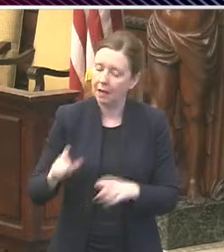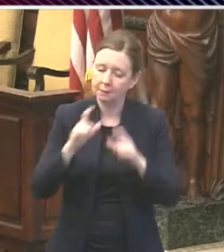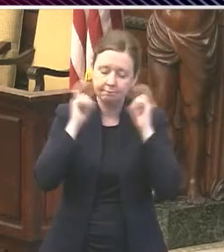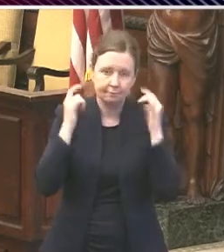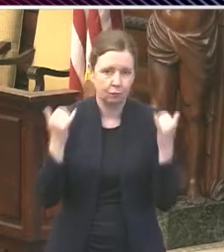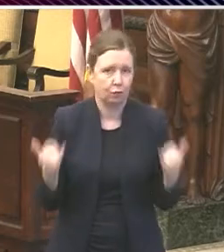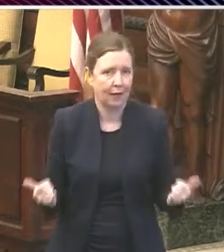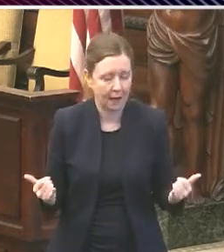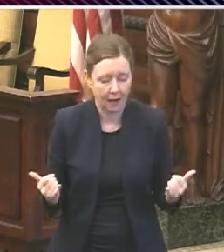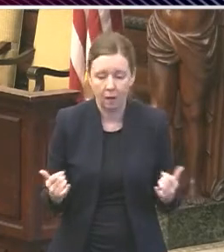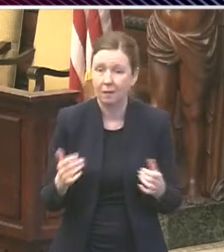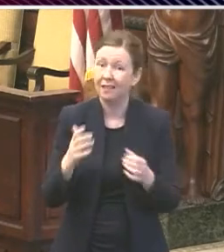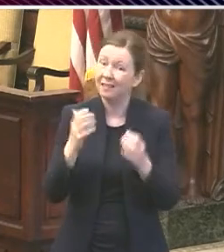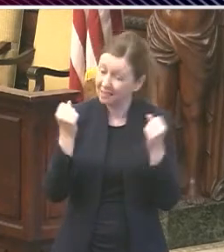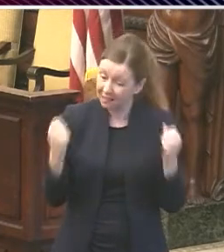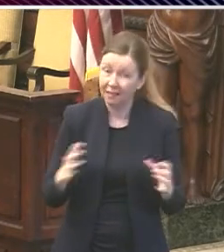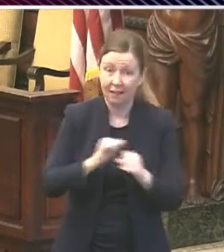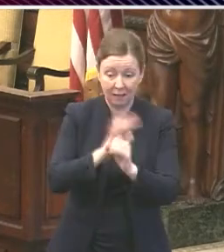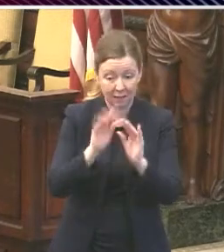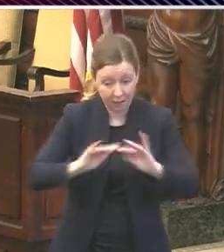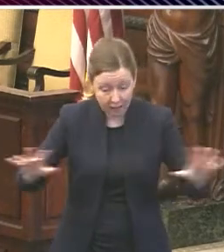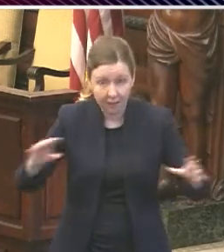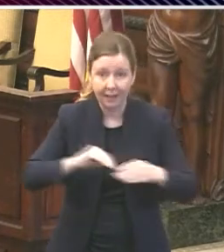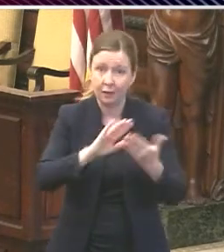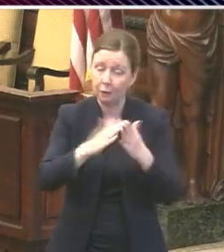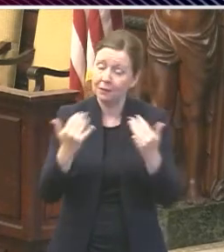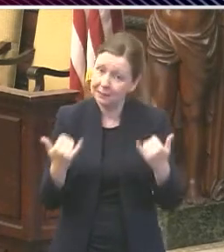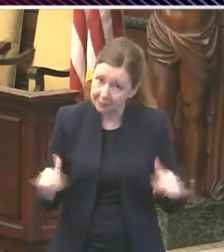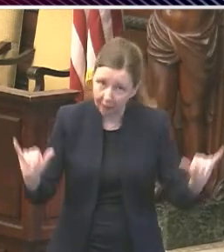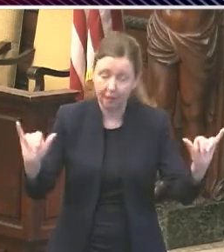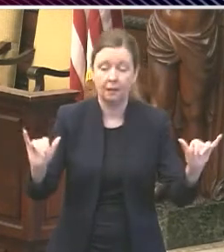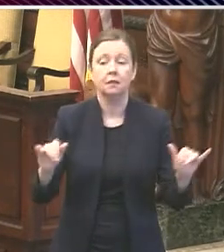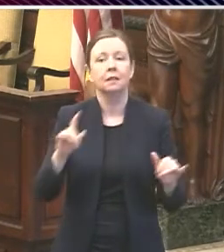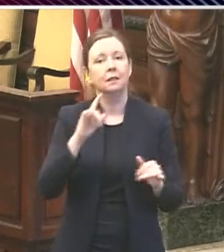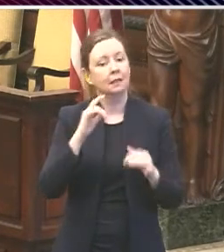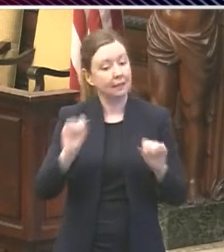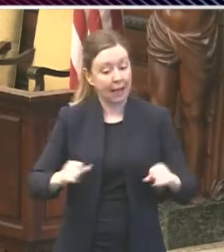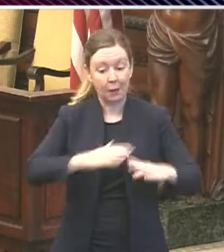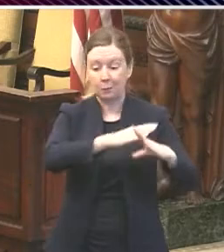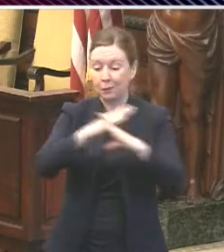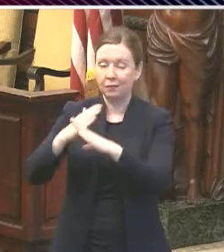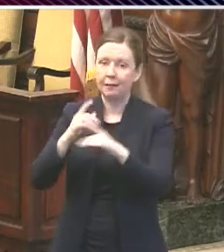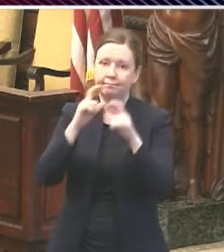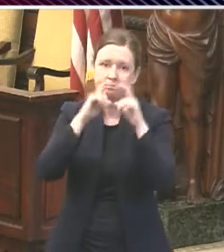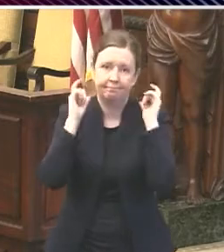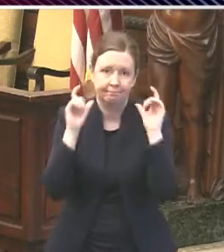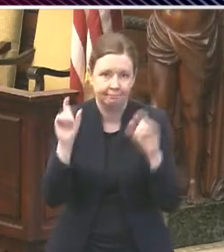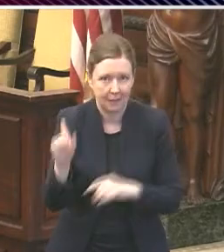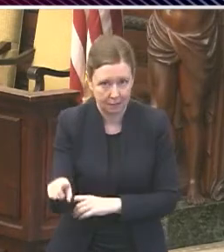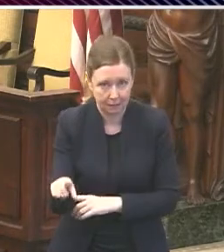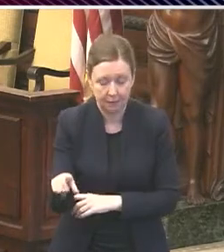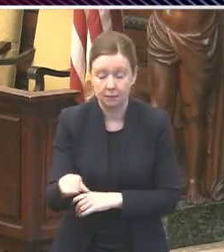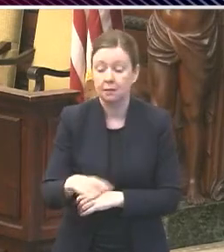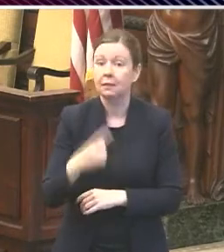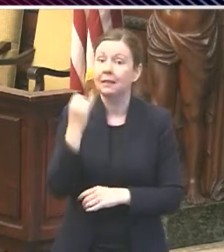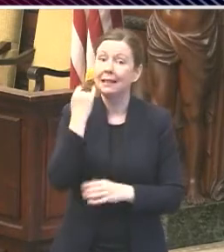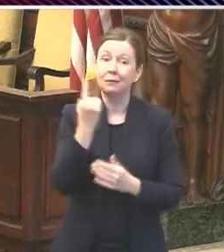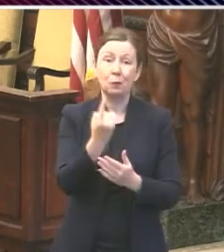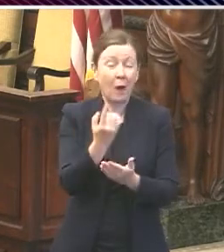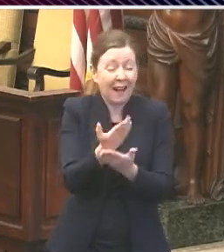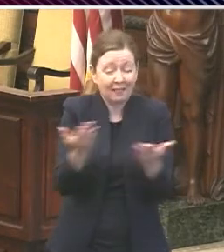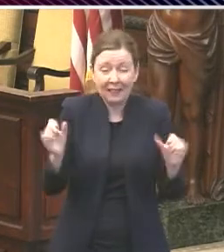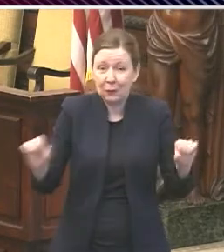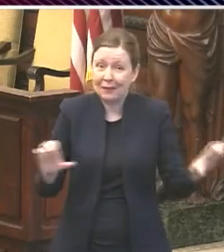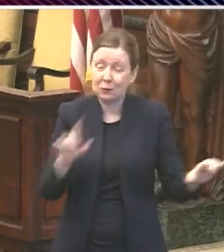We still have plenty of virus in the community. That's a very simple step that can prevent spread from one person to another. So if there's one thing you can do to try to